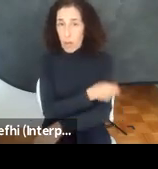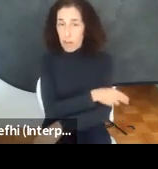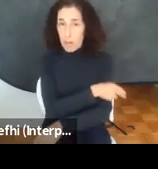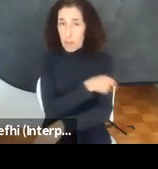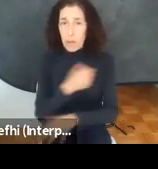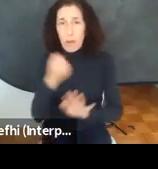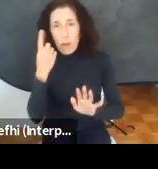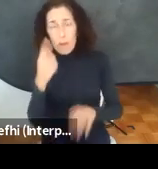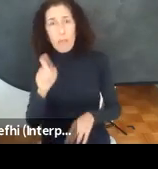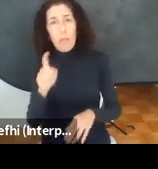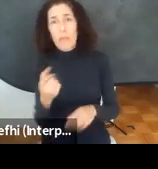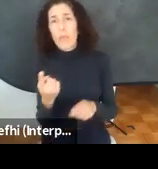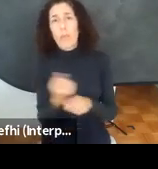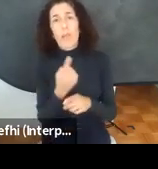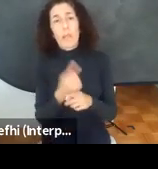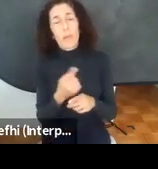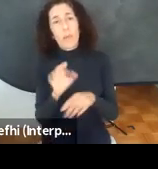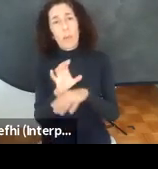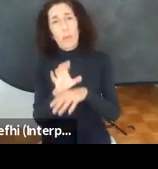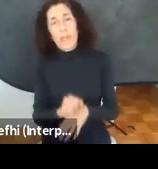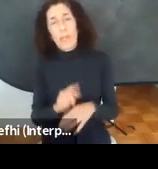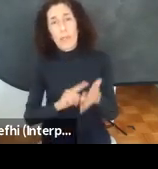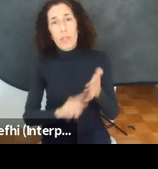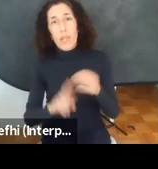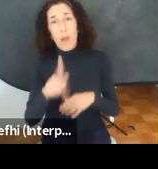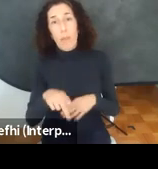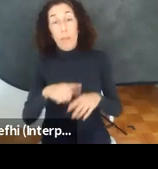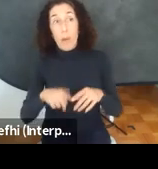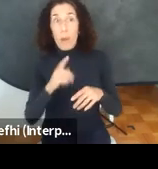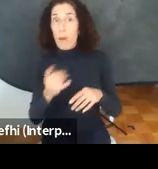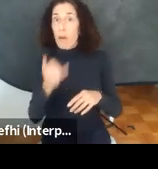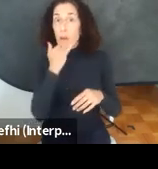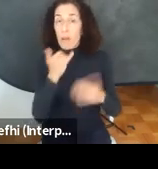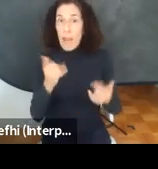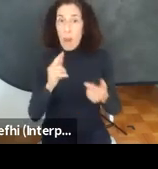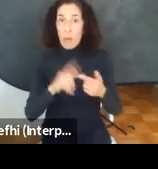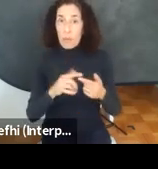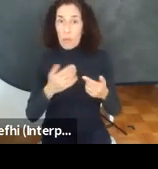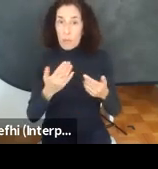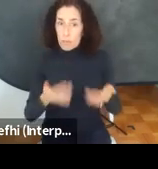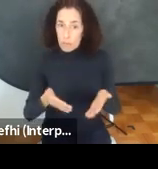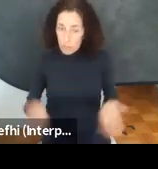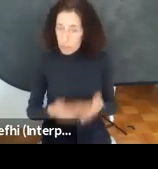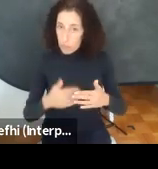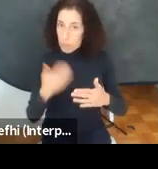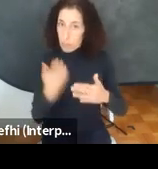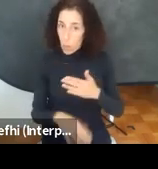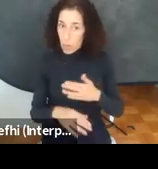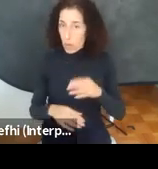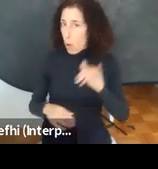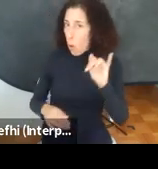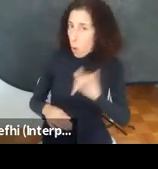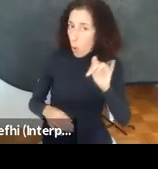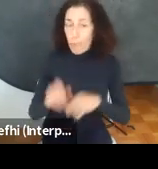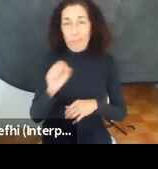routine checkup, and it wound up being that they were going to get the baby. Oh. And they went and got the baby, and